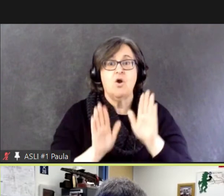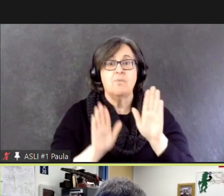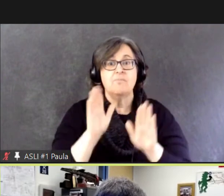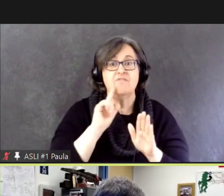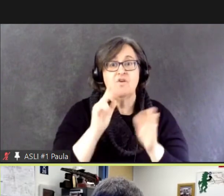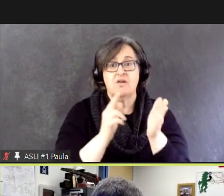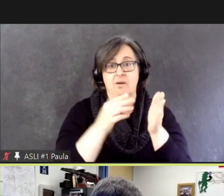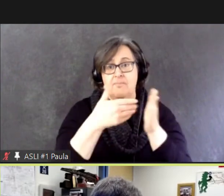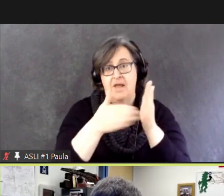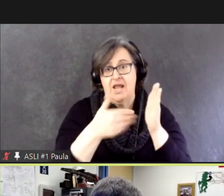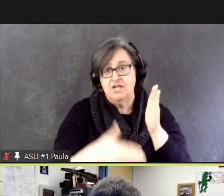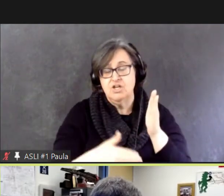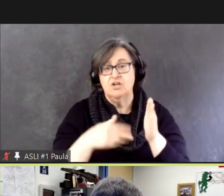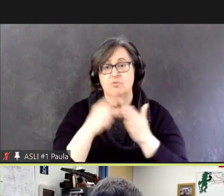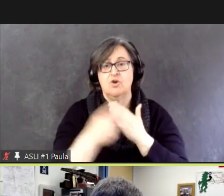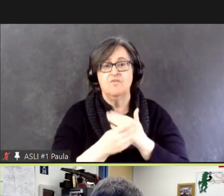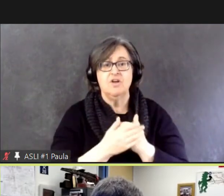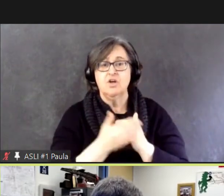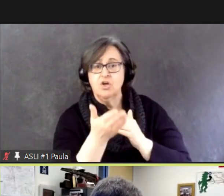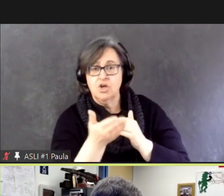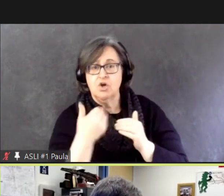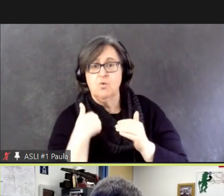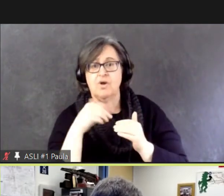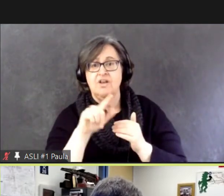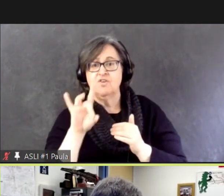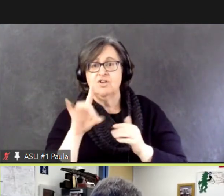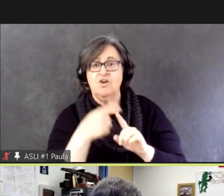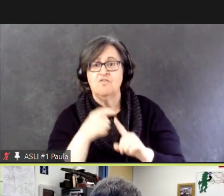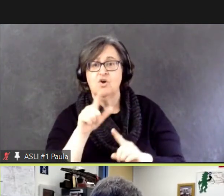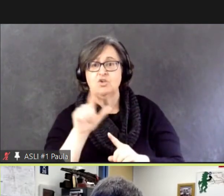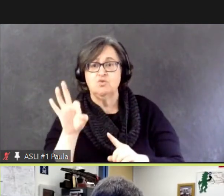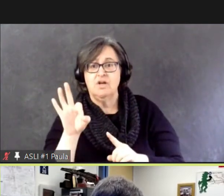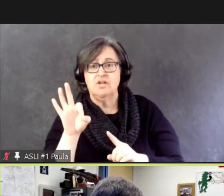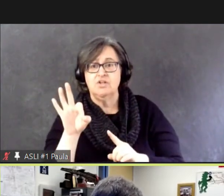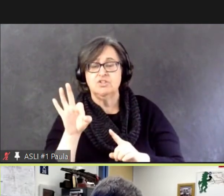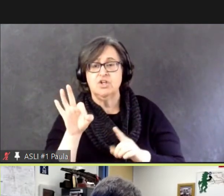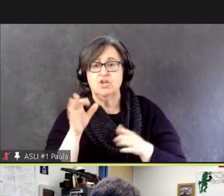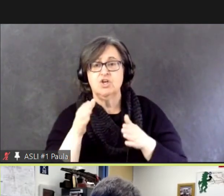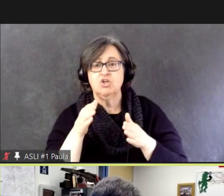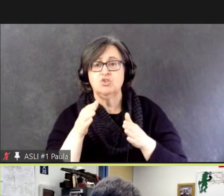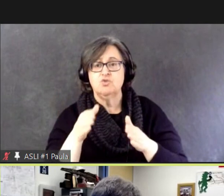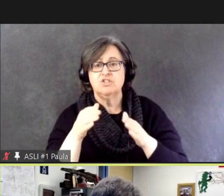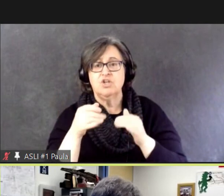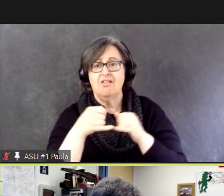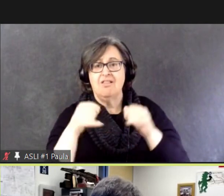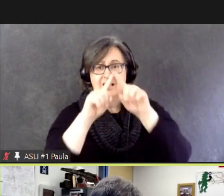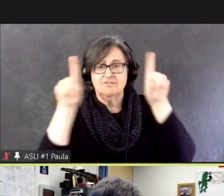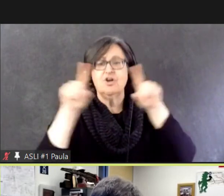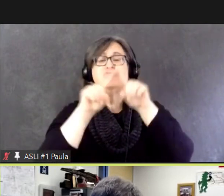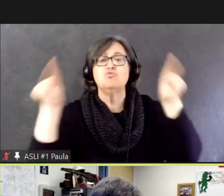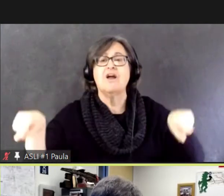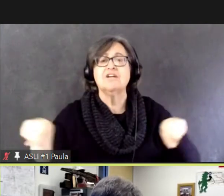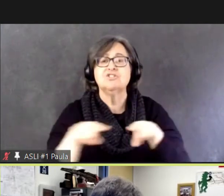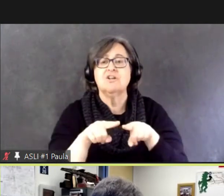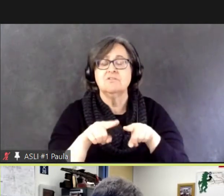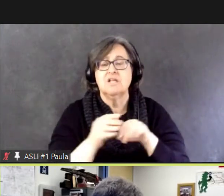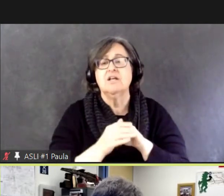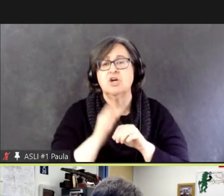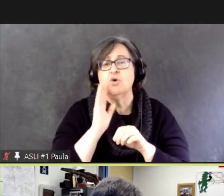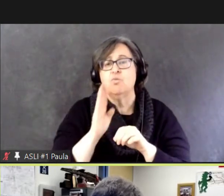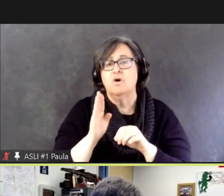program. And as of reflected here, we have 28 of the 29 directional line diagram signs, with the last one scheduled to be completed by the end of the